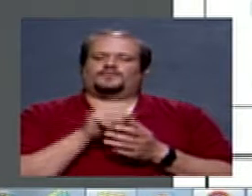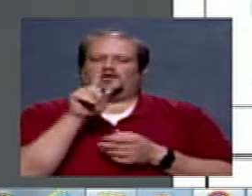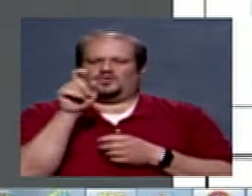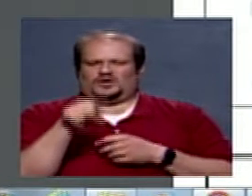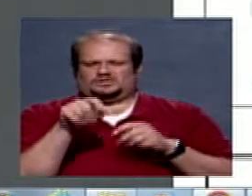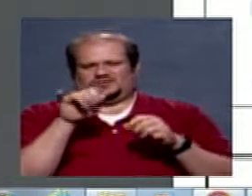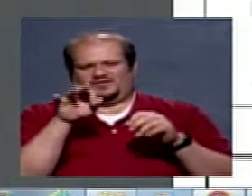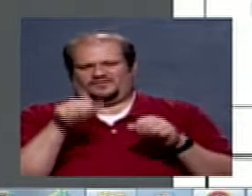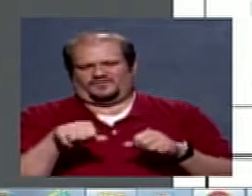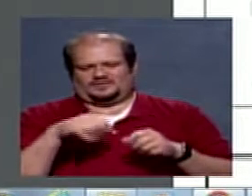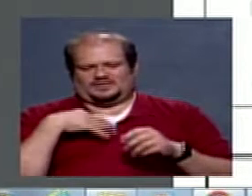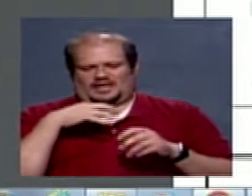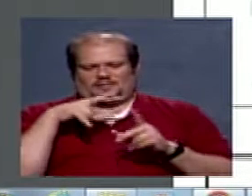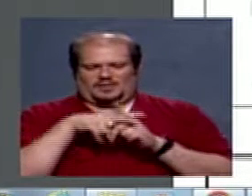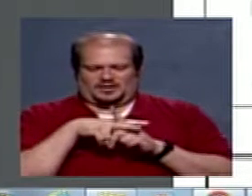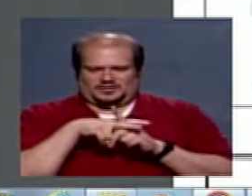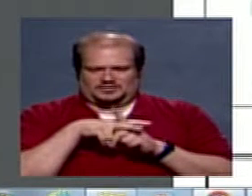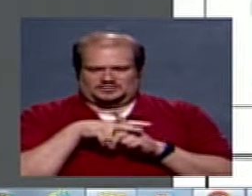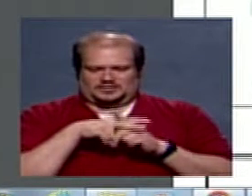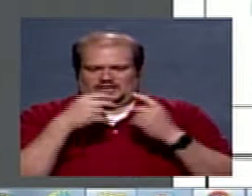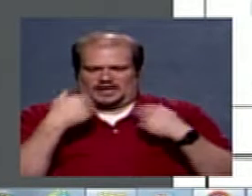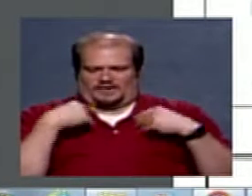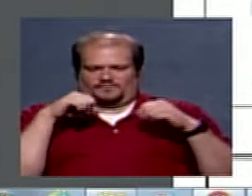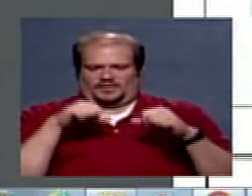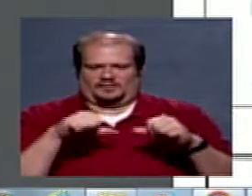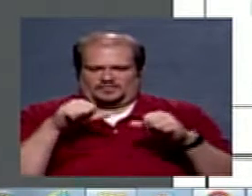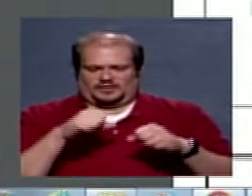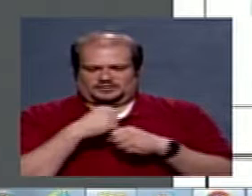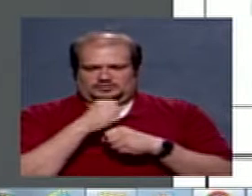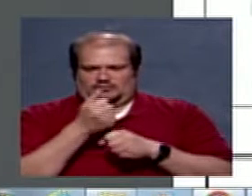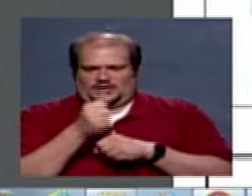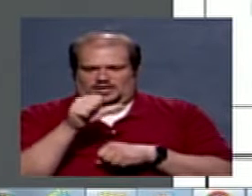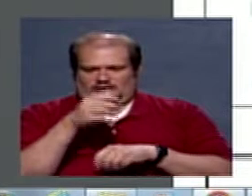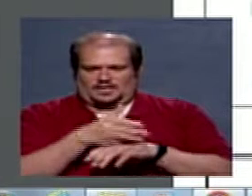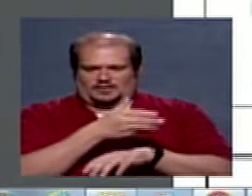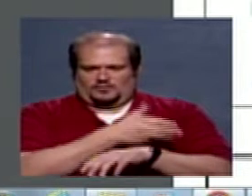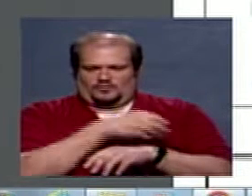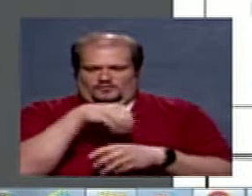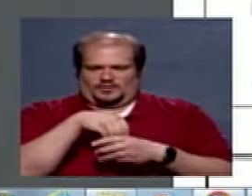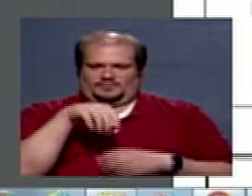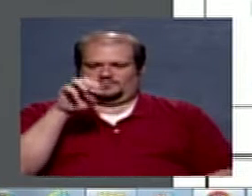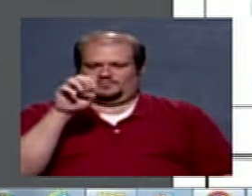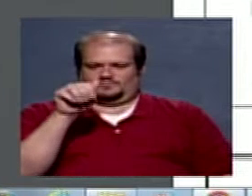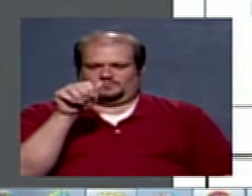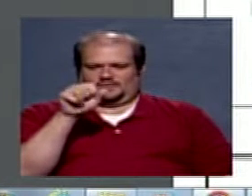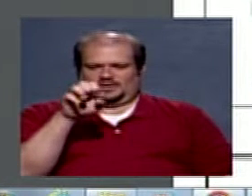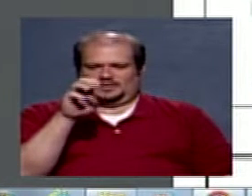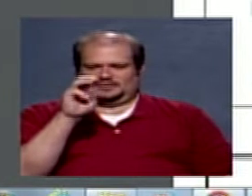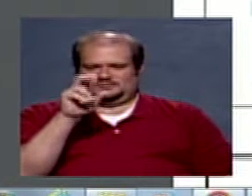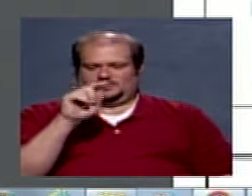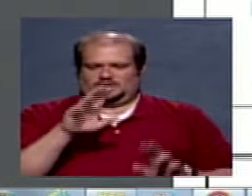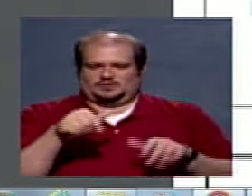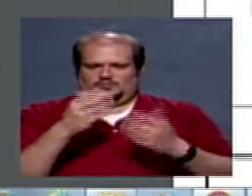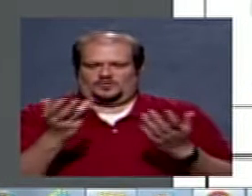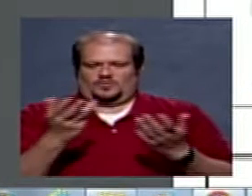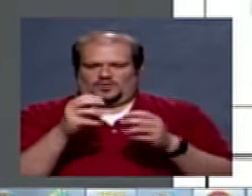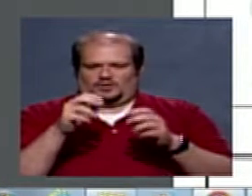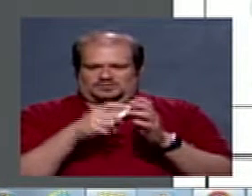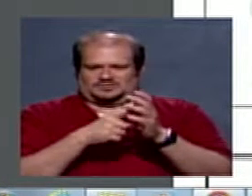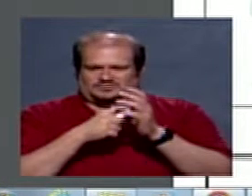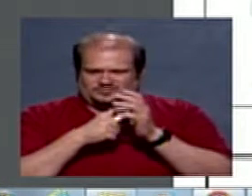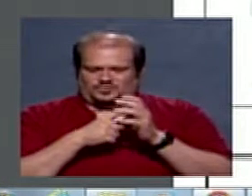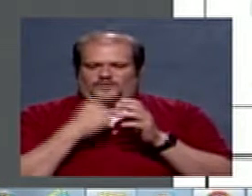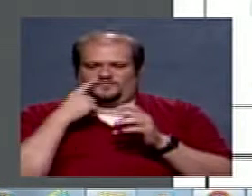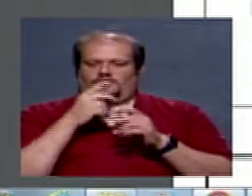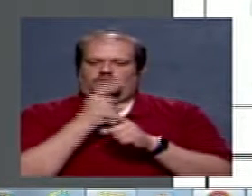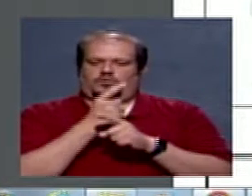questionable whether these applicants even have the ability to make any improvements in that easement to provide what would typically be required for